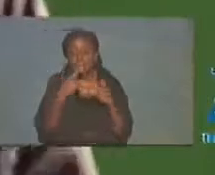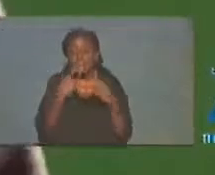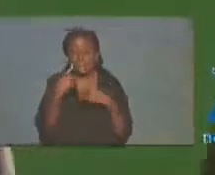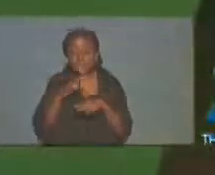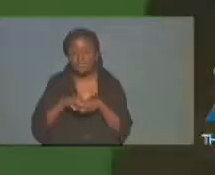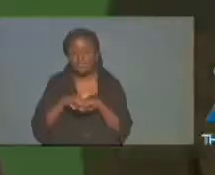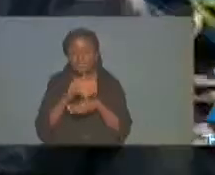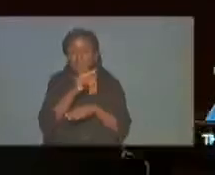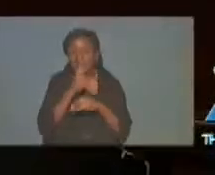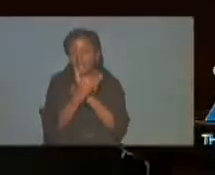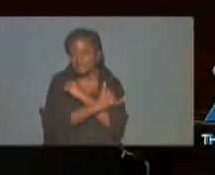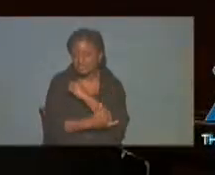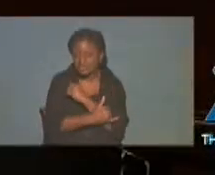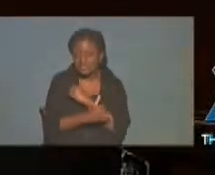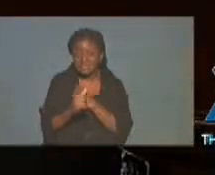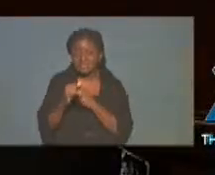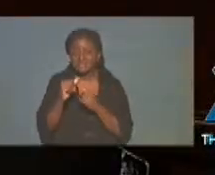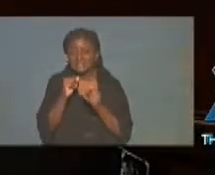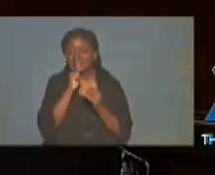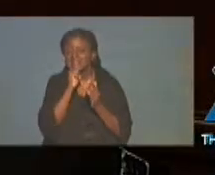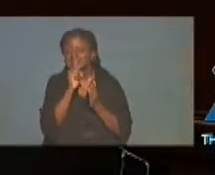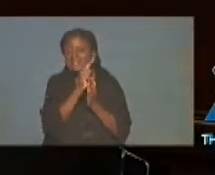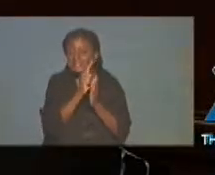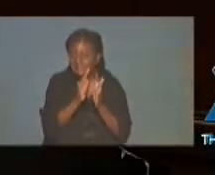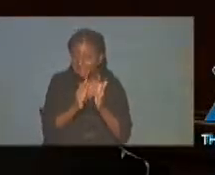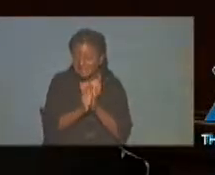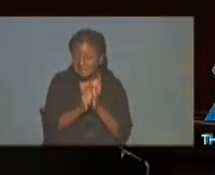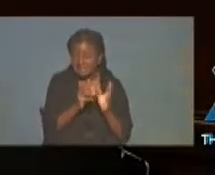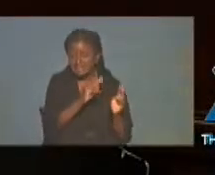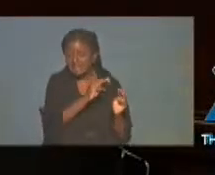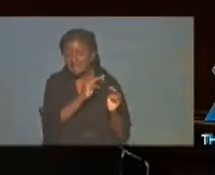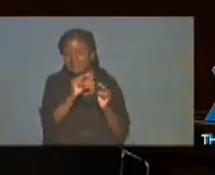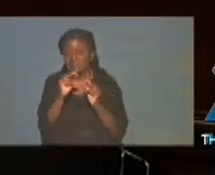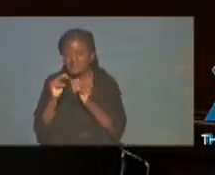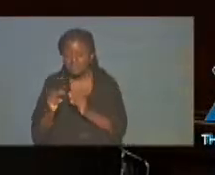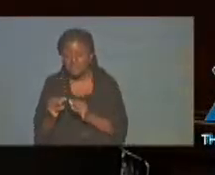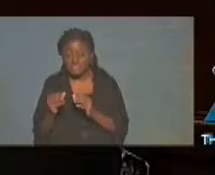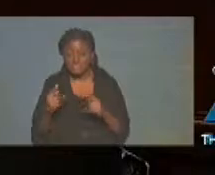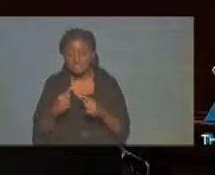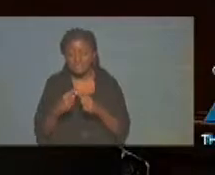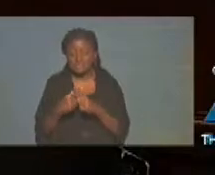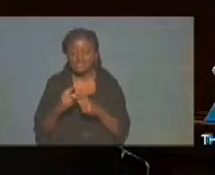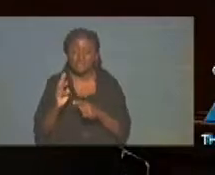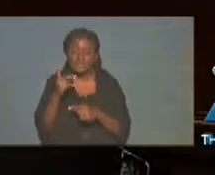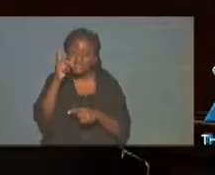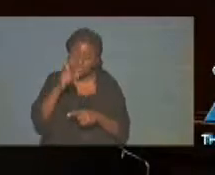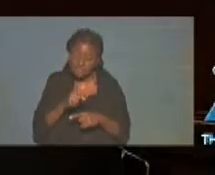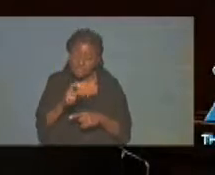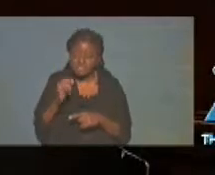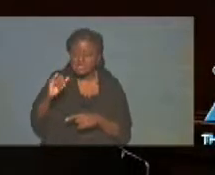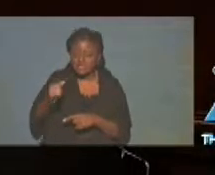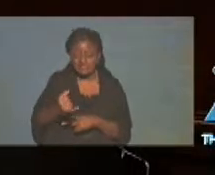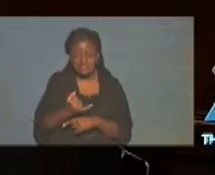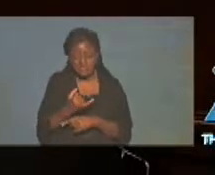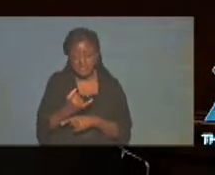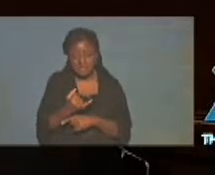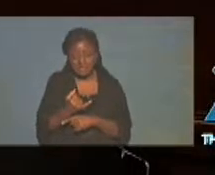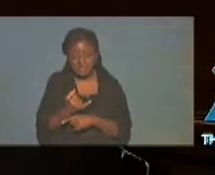immigration crisis. It is an issue that we should be inviting stakeholders